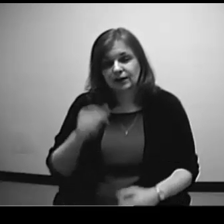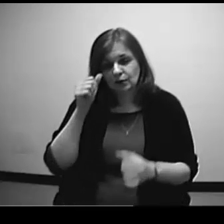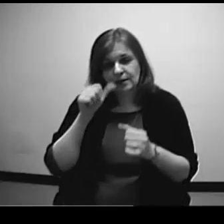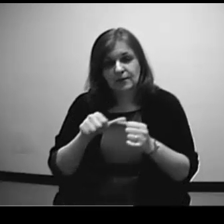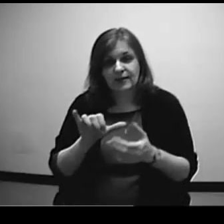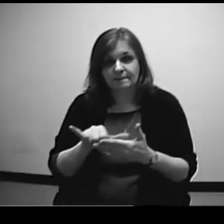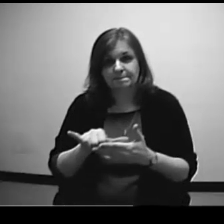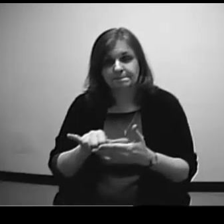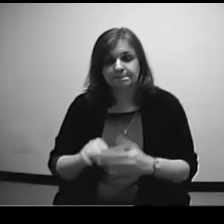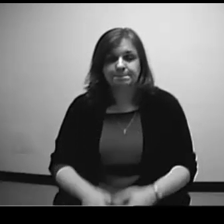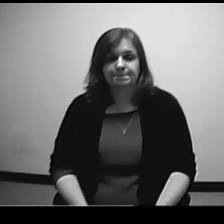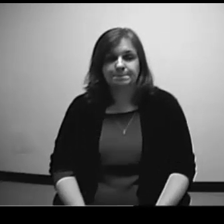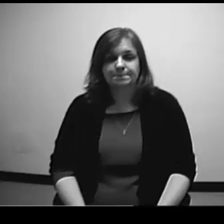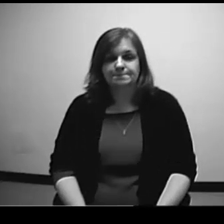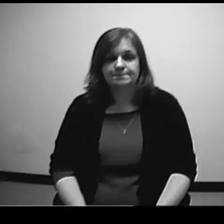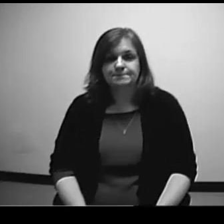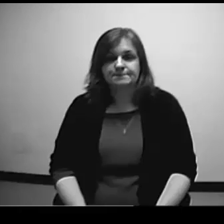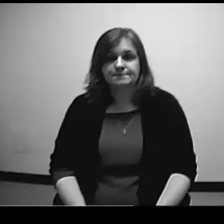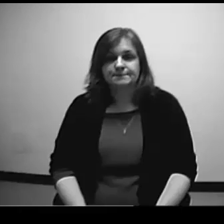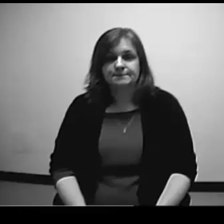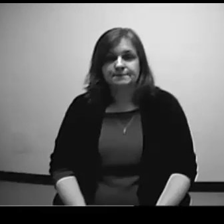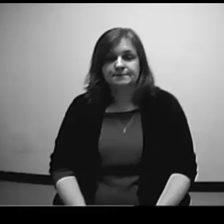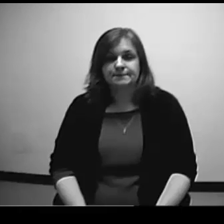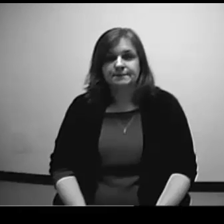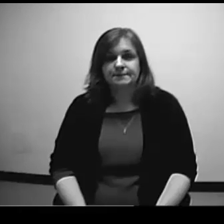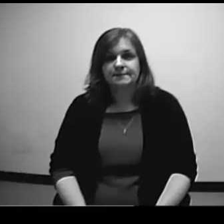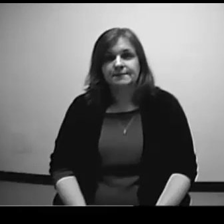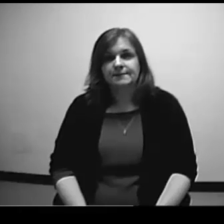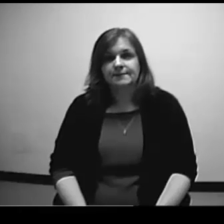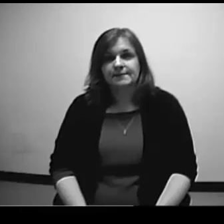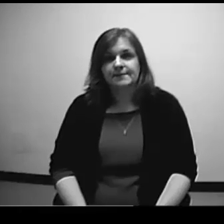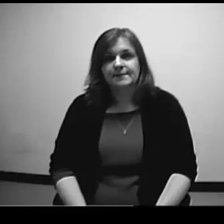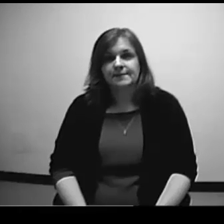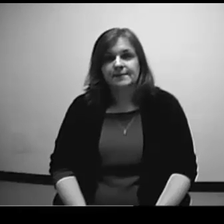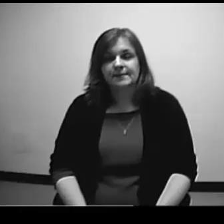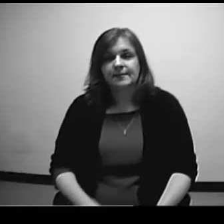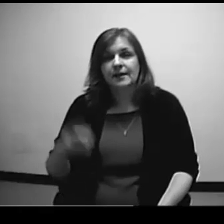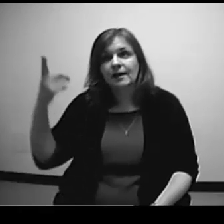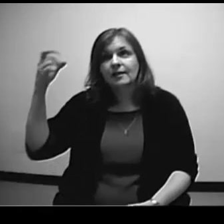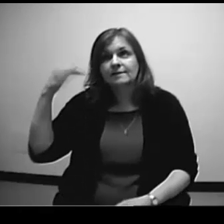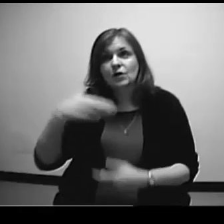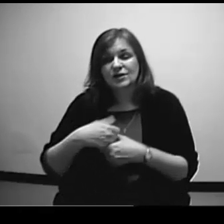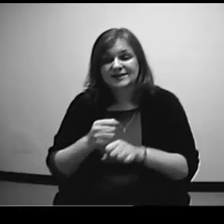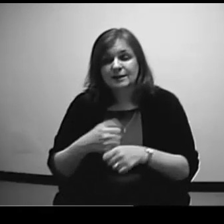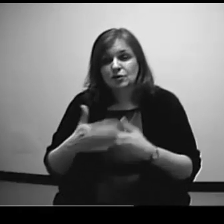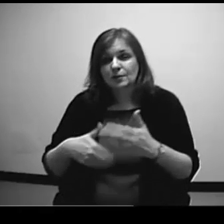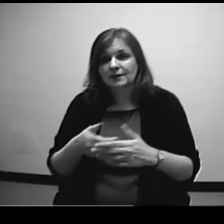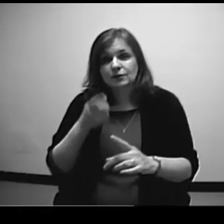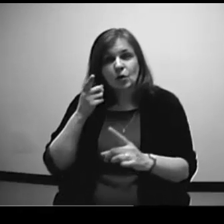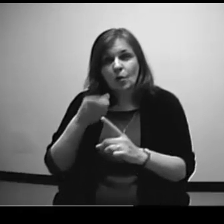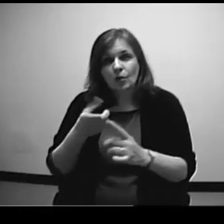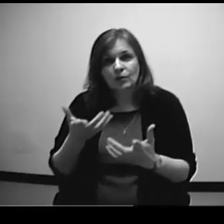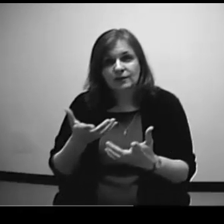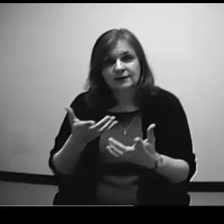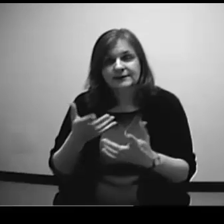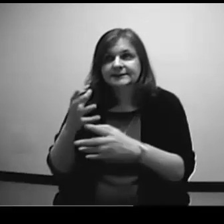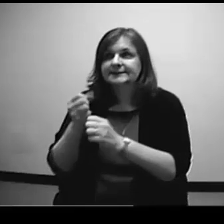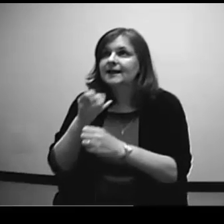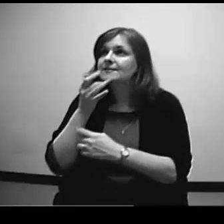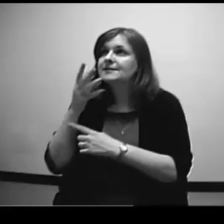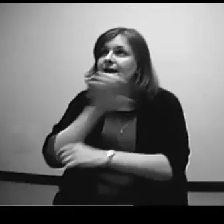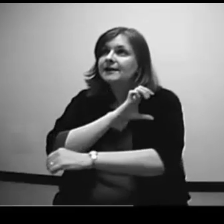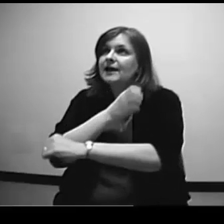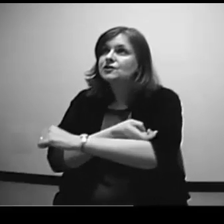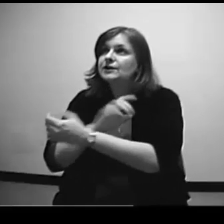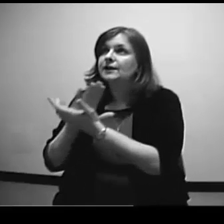our environment. We need to keep that in mind. So the process of photosynthesis of itself is to convert